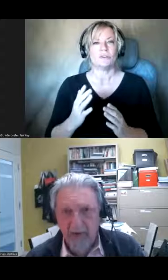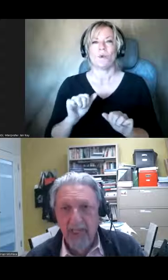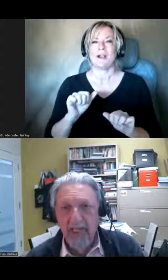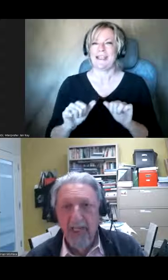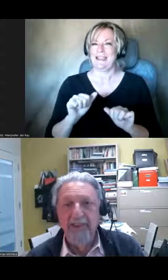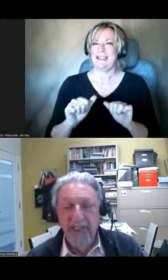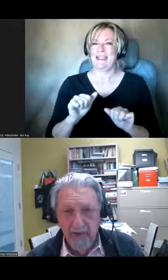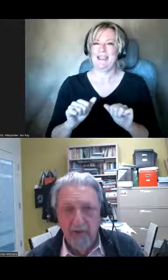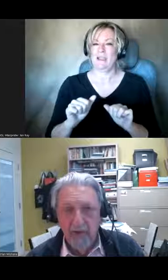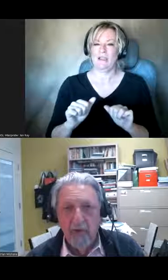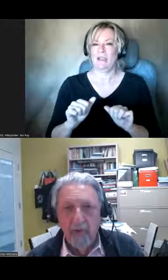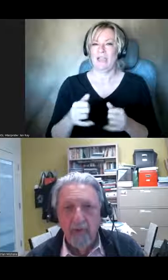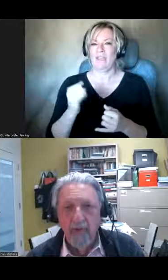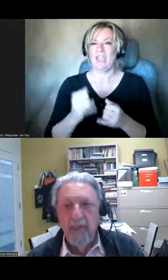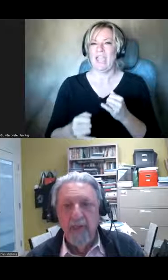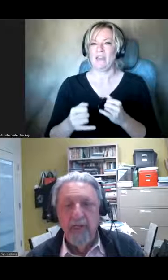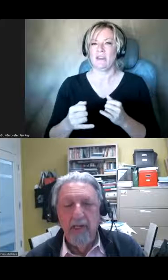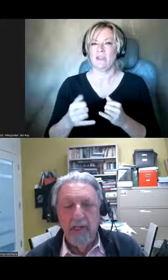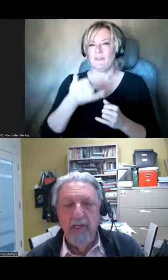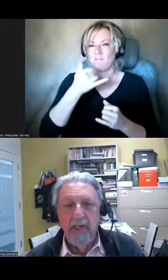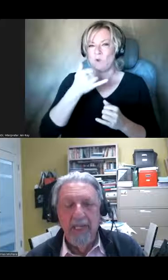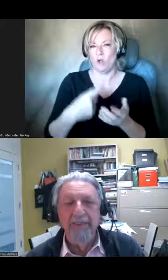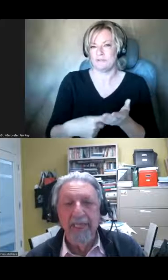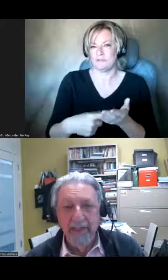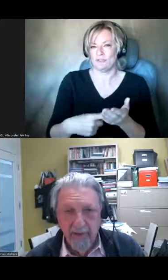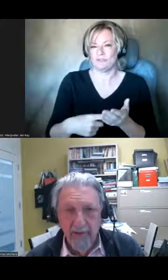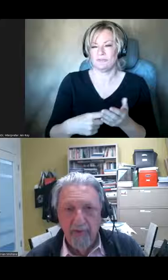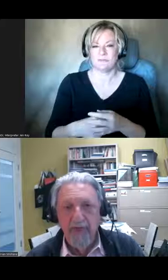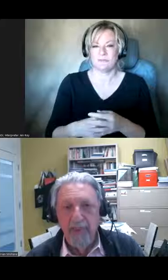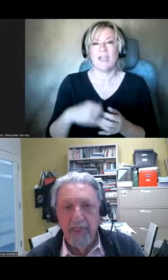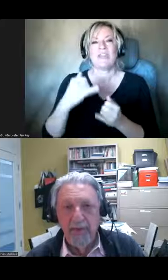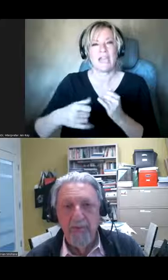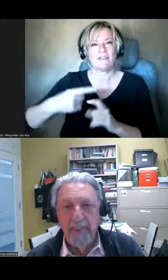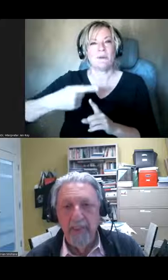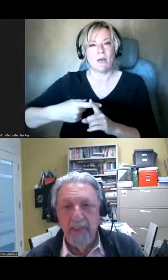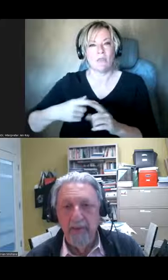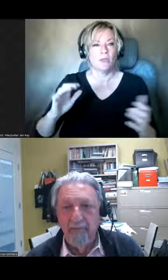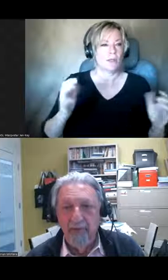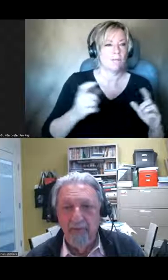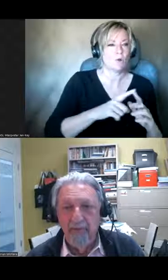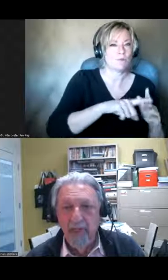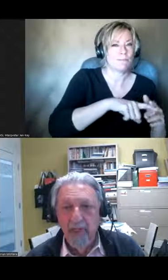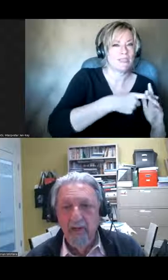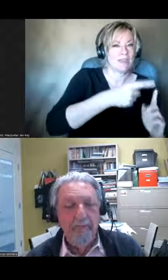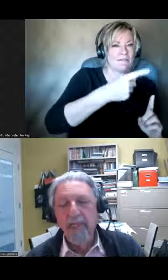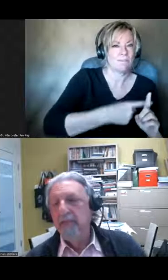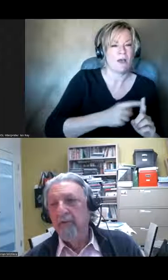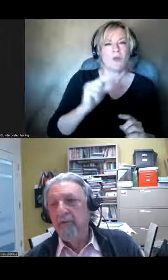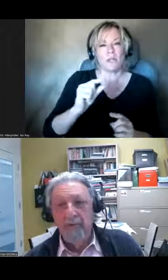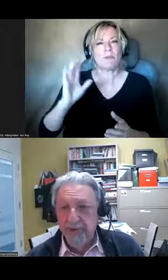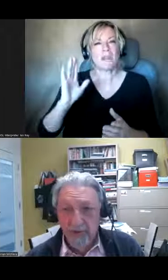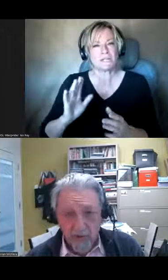apprehensive at the end of the call. At the end of the month compared to the beginning of the month,